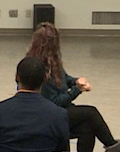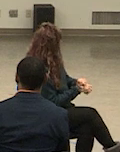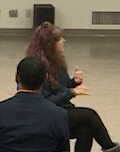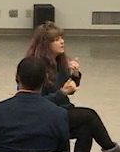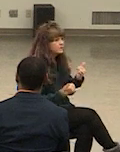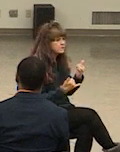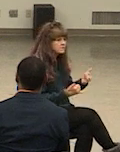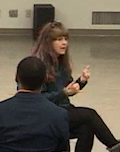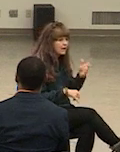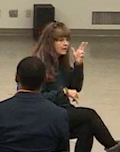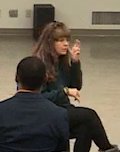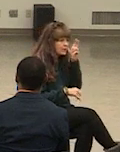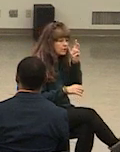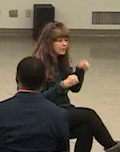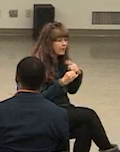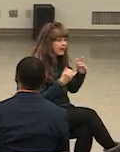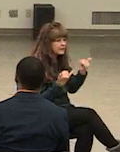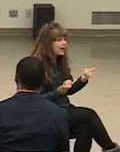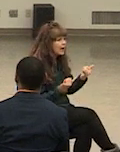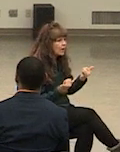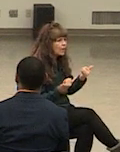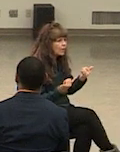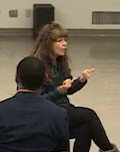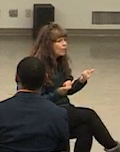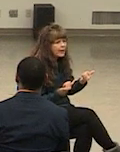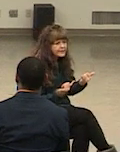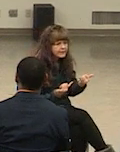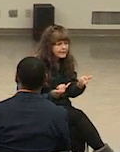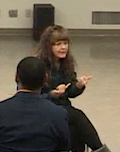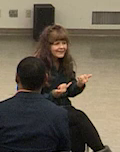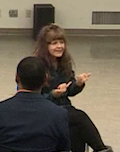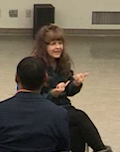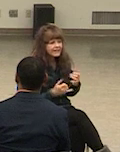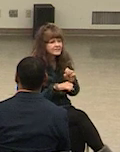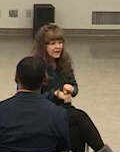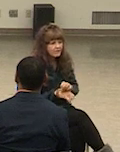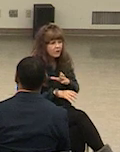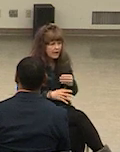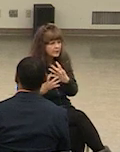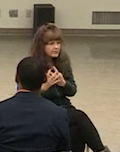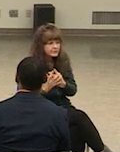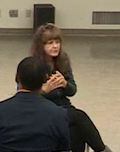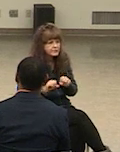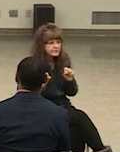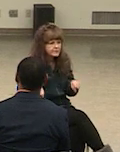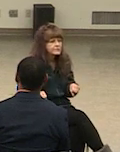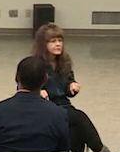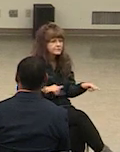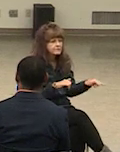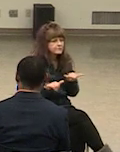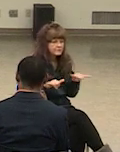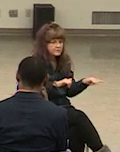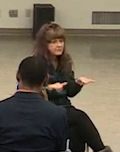uphold this. And war and orientalism pulls from Said's work, right, of looking at the Western world versus